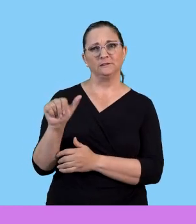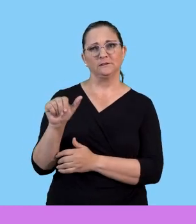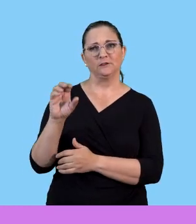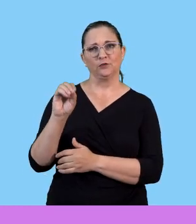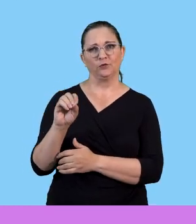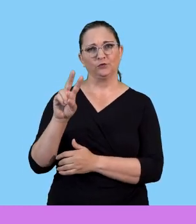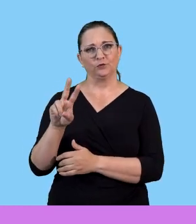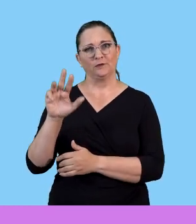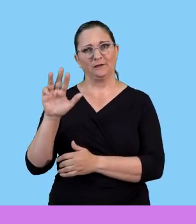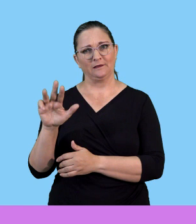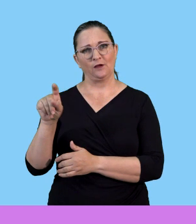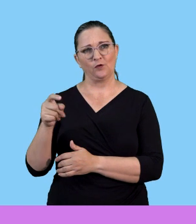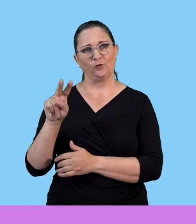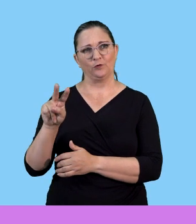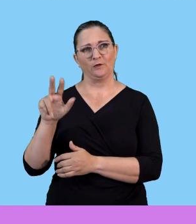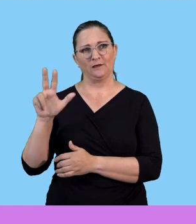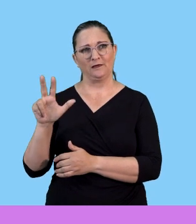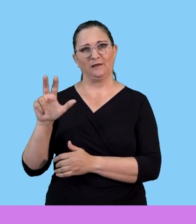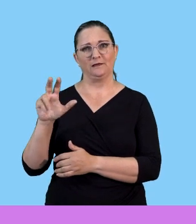was